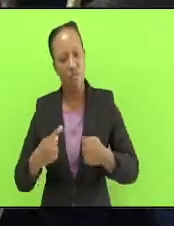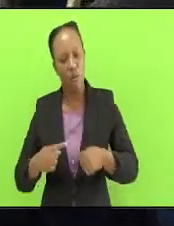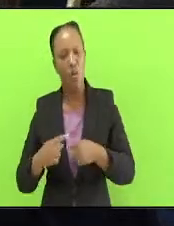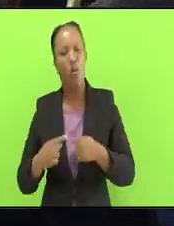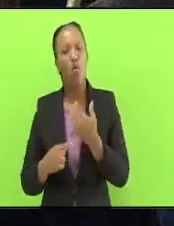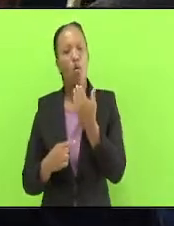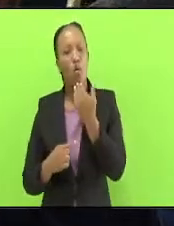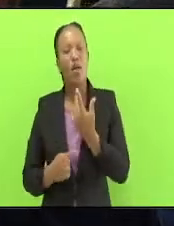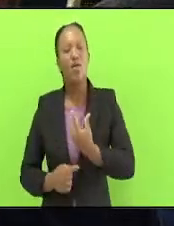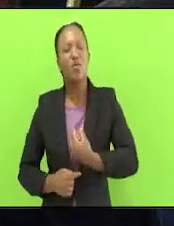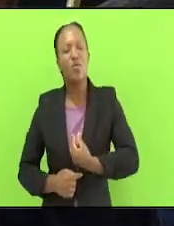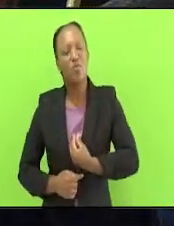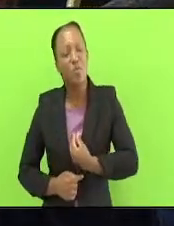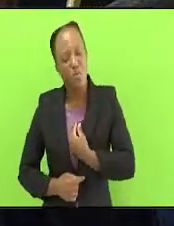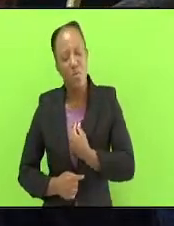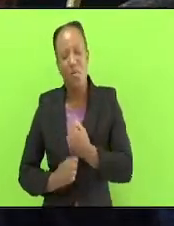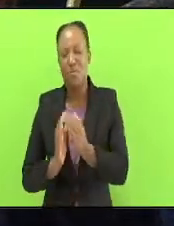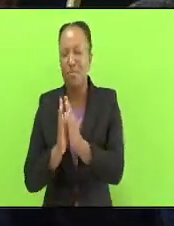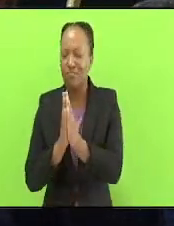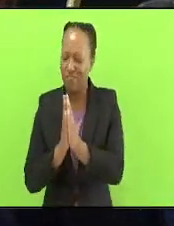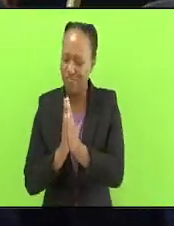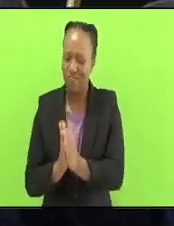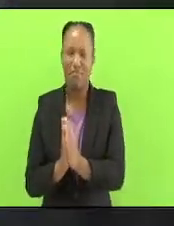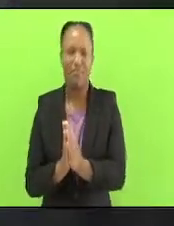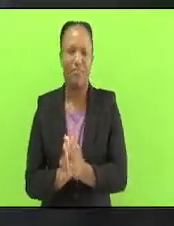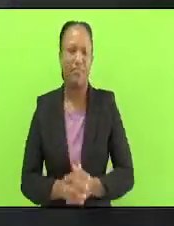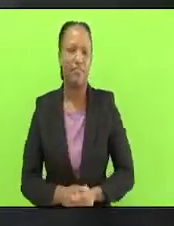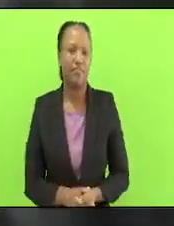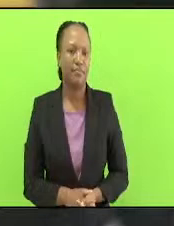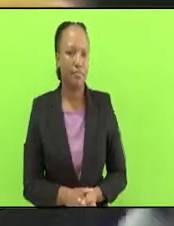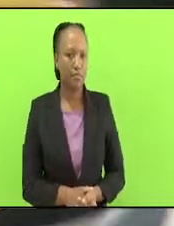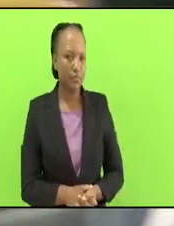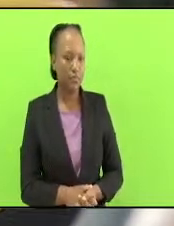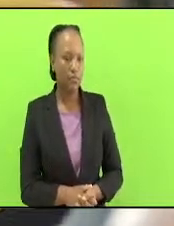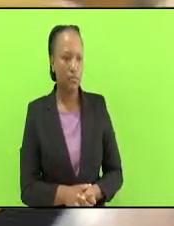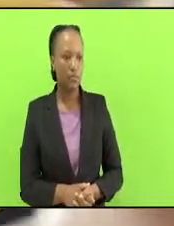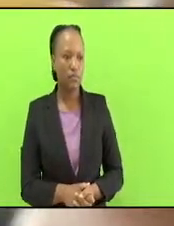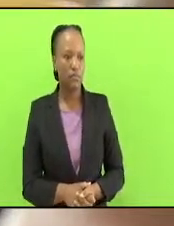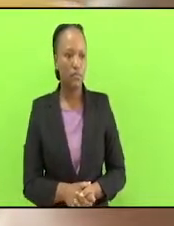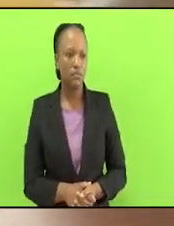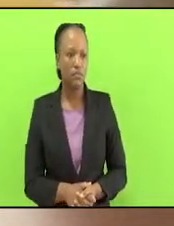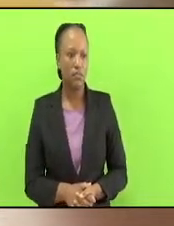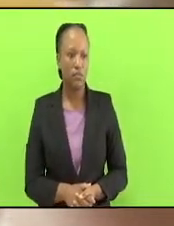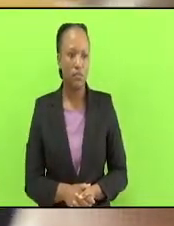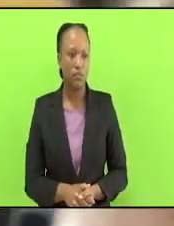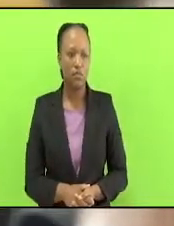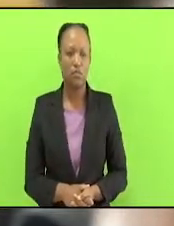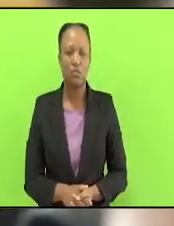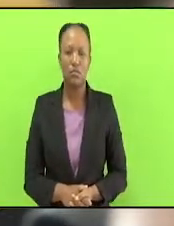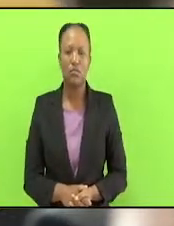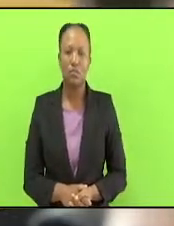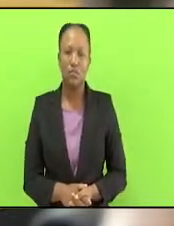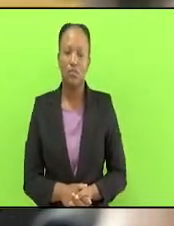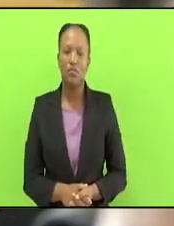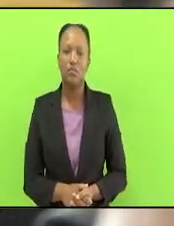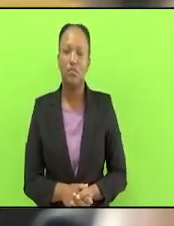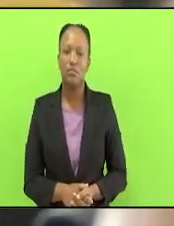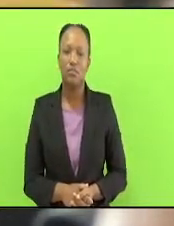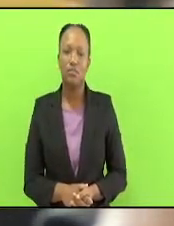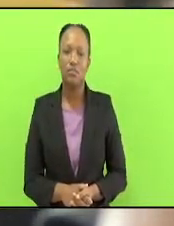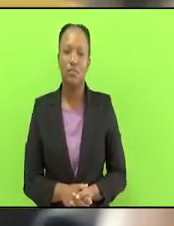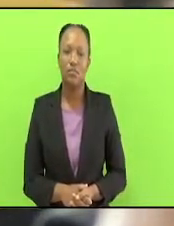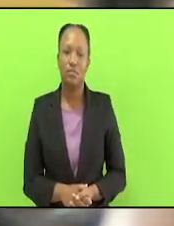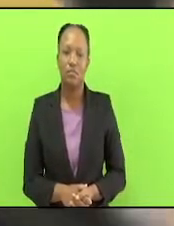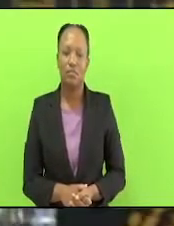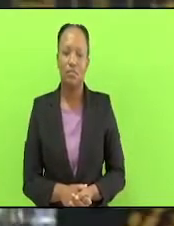youth. Please. My humble plea is that our leaders please create job opportunities